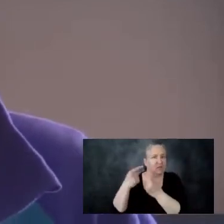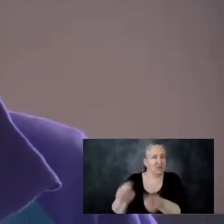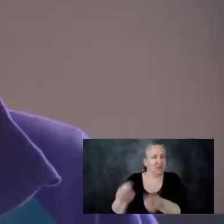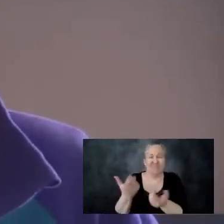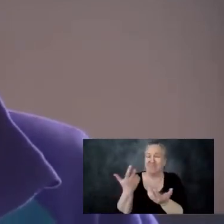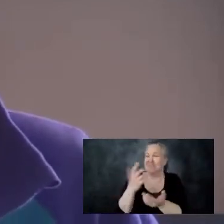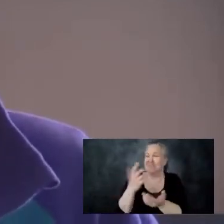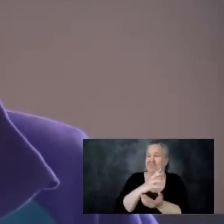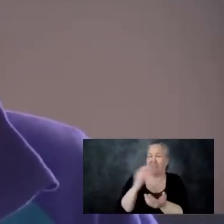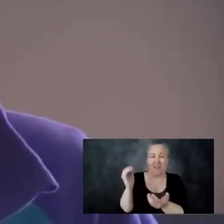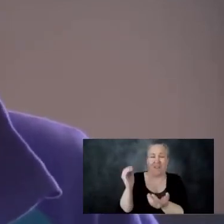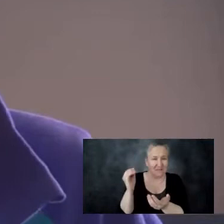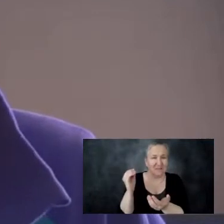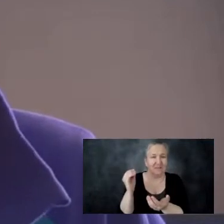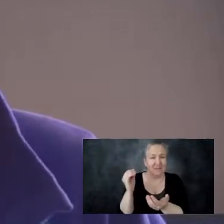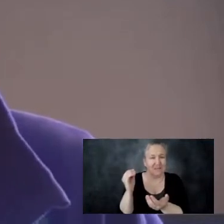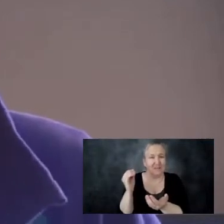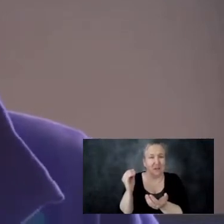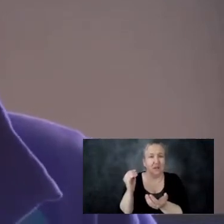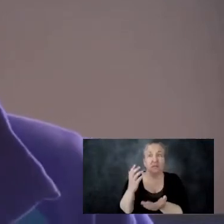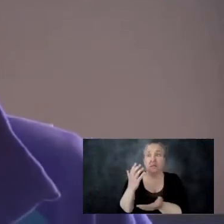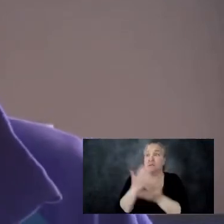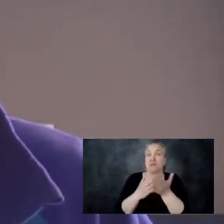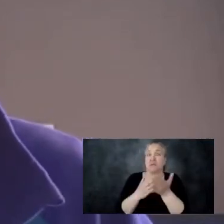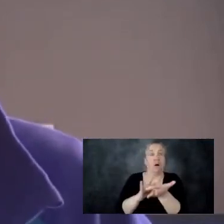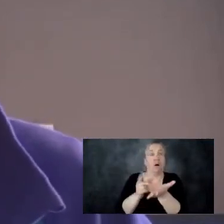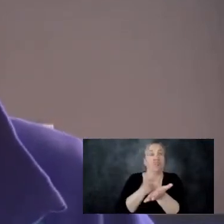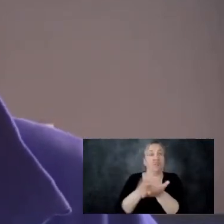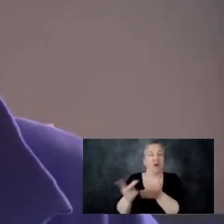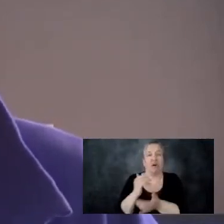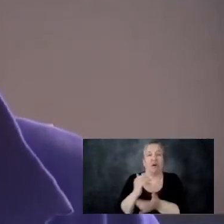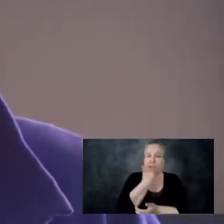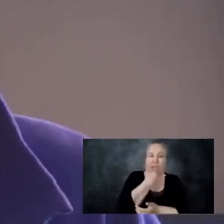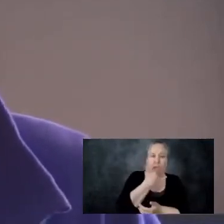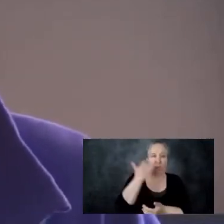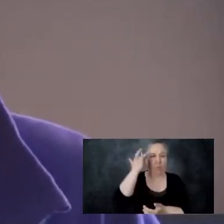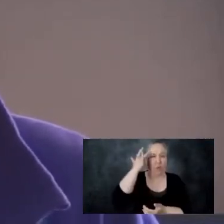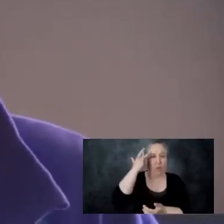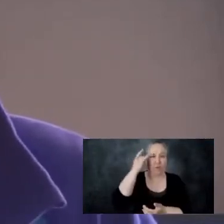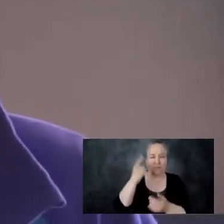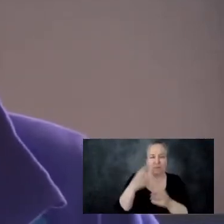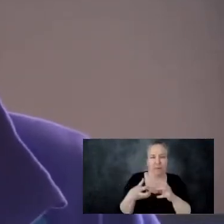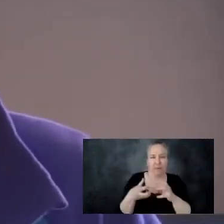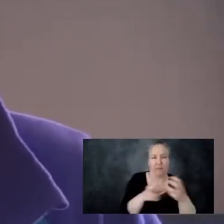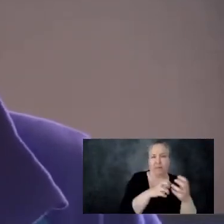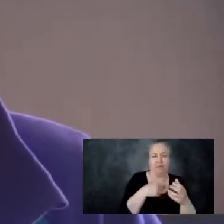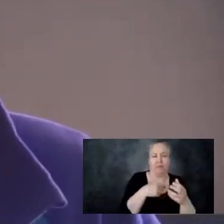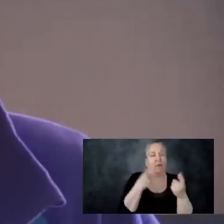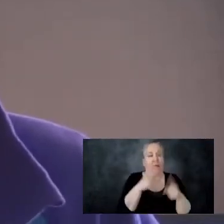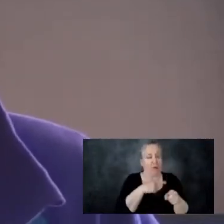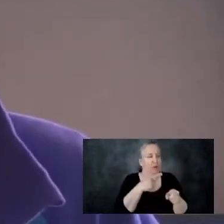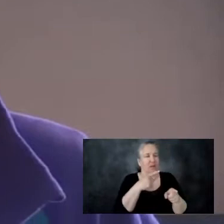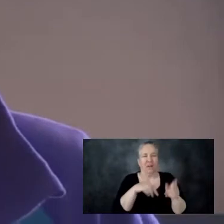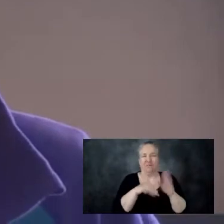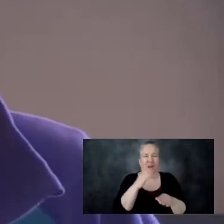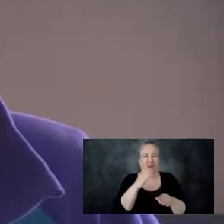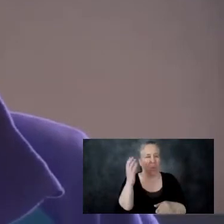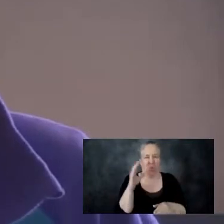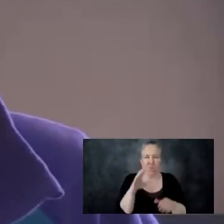failed wrongfully because of some glitch and something that we never really found out.